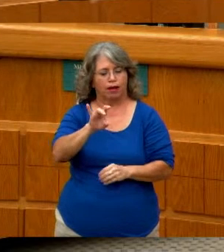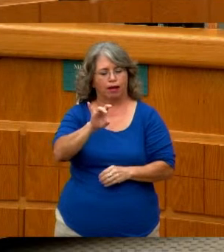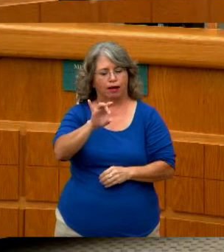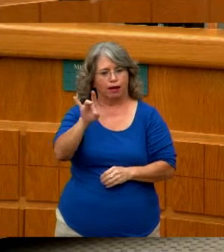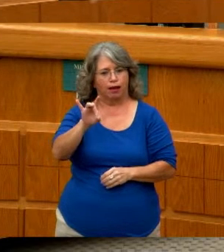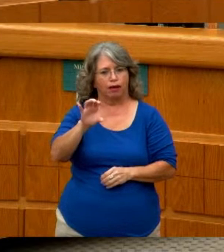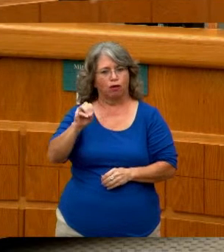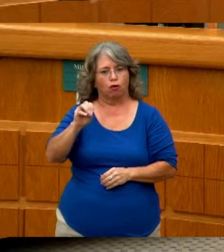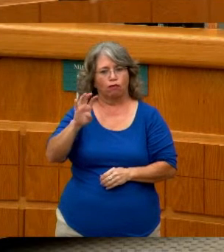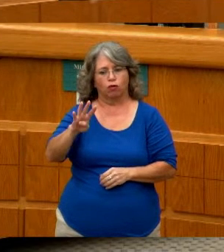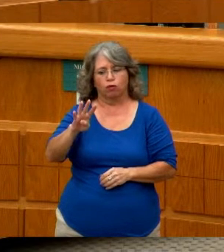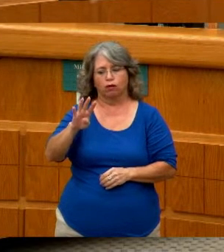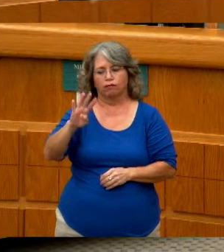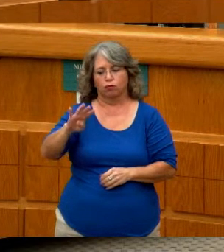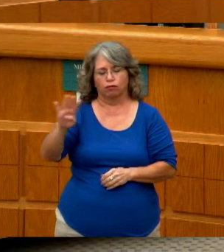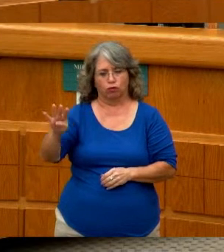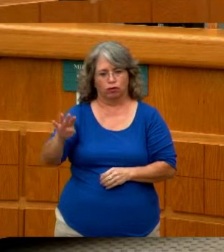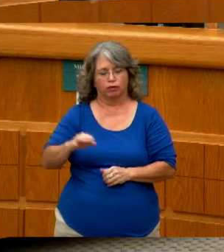you, and that's